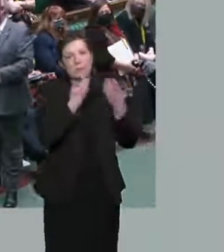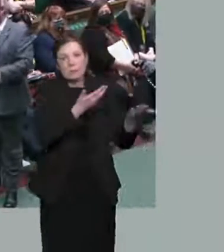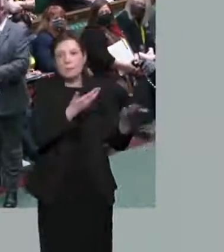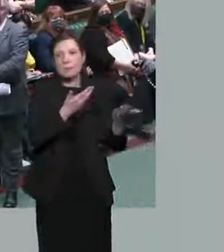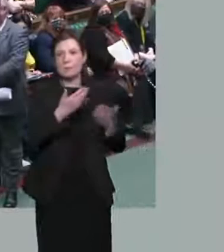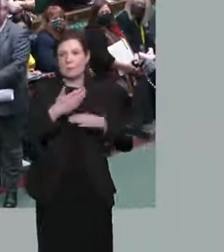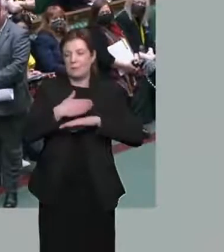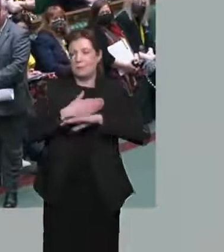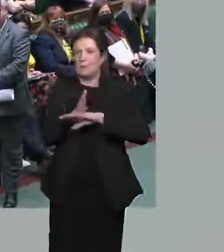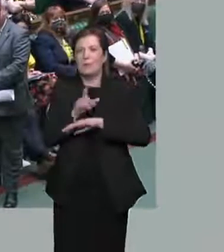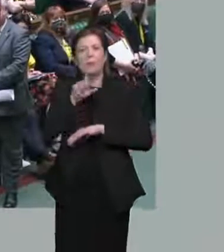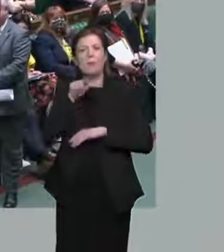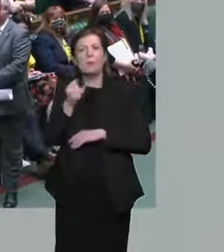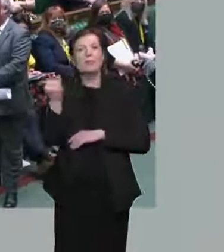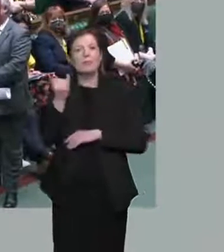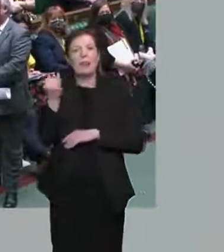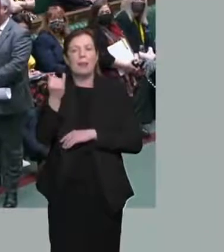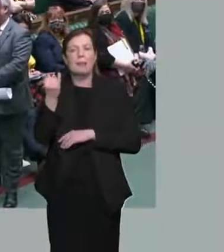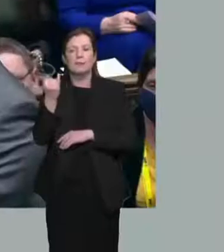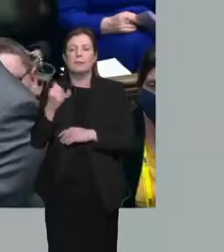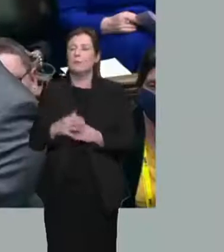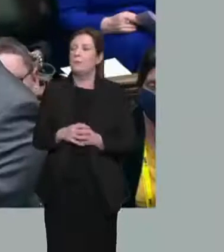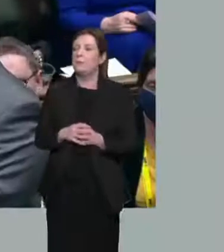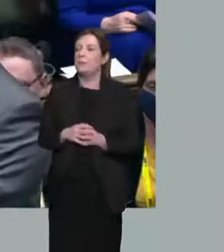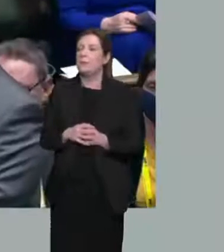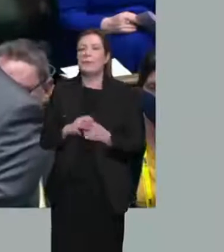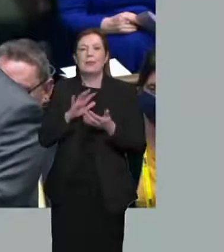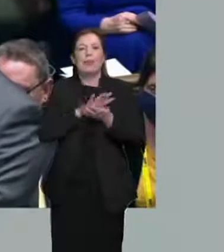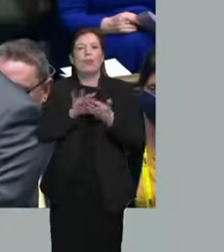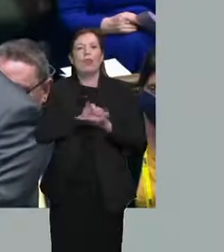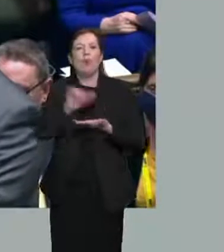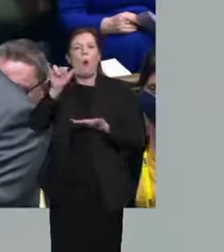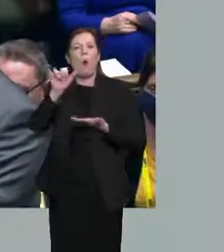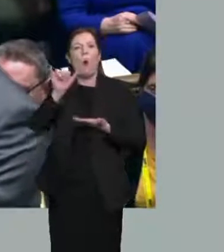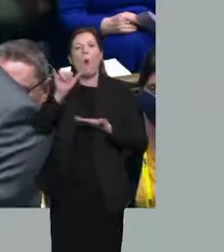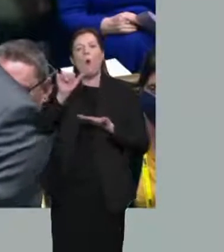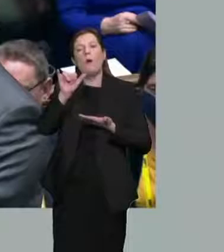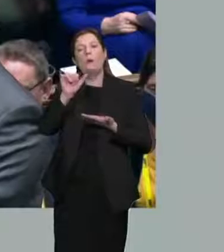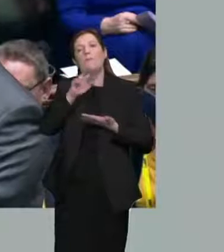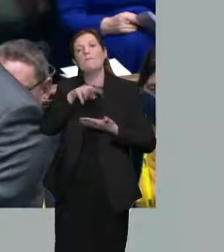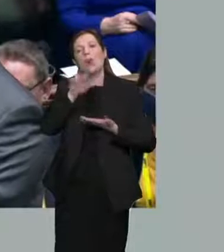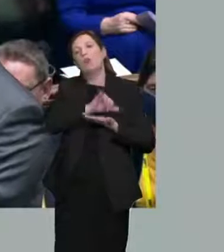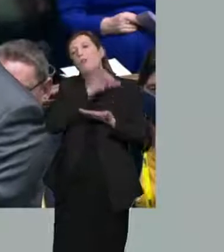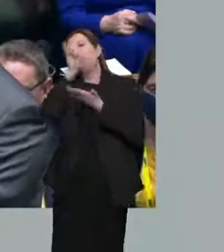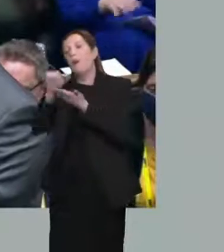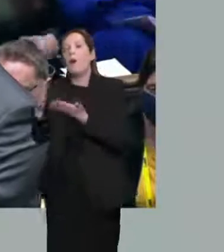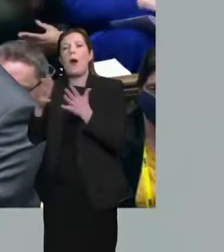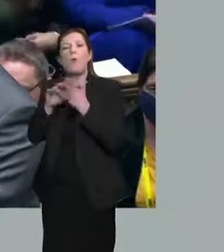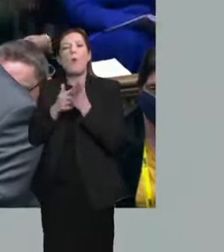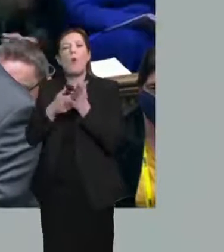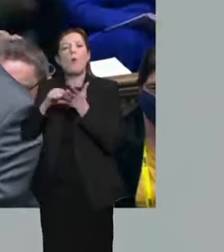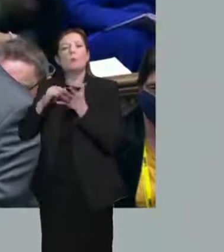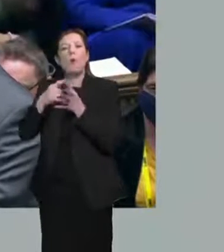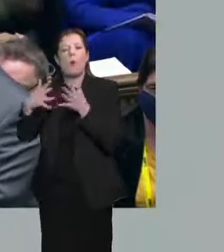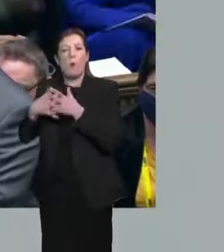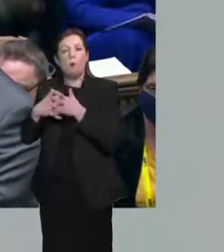at 12:16, an aircraft is due to depart Heathrow Airport, a Virgin Atlantic aircraft, to go to Warsaw to pick up